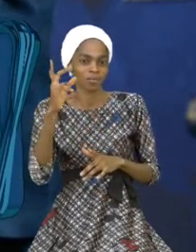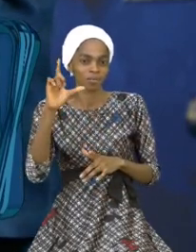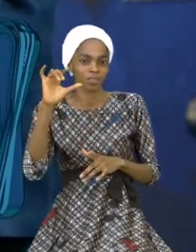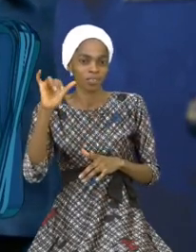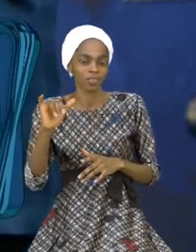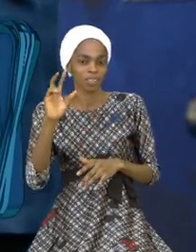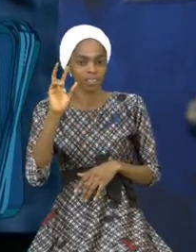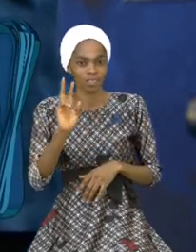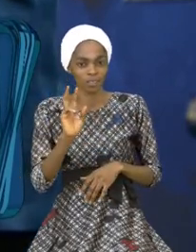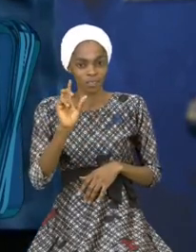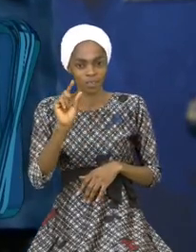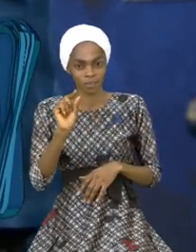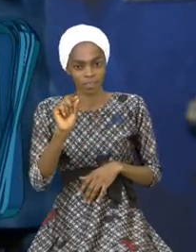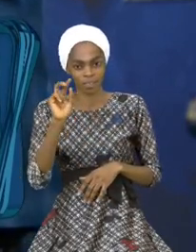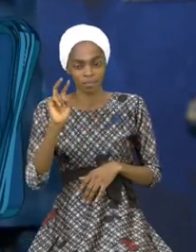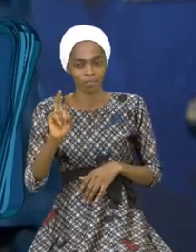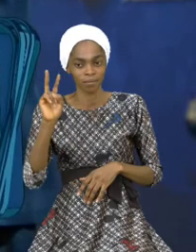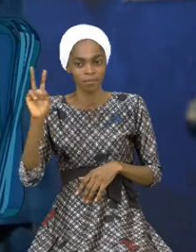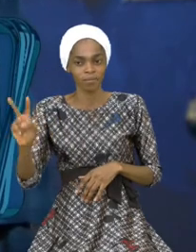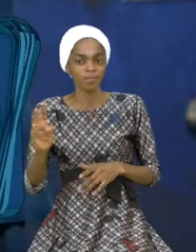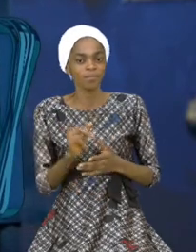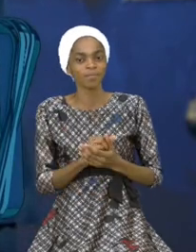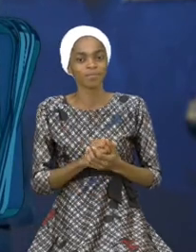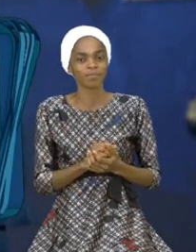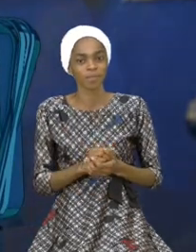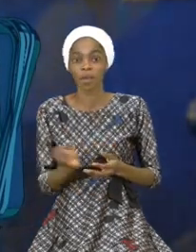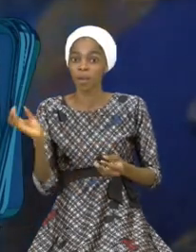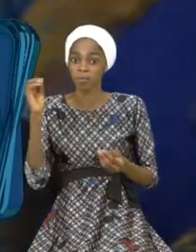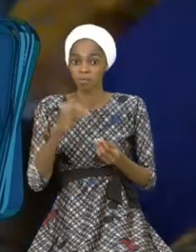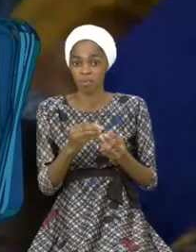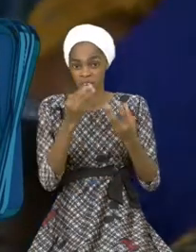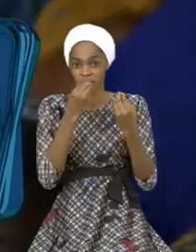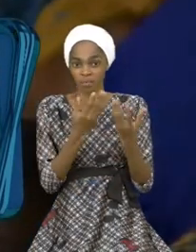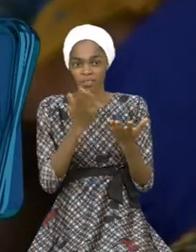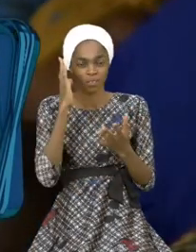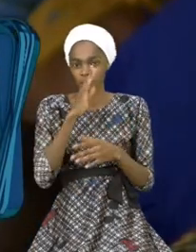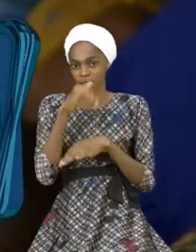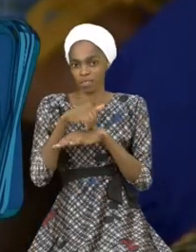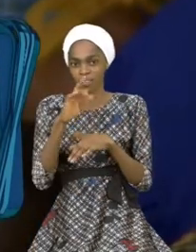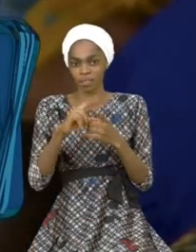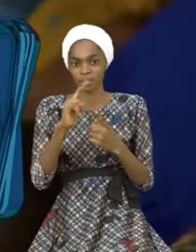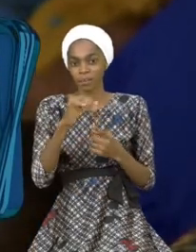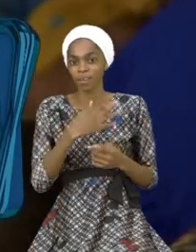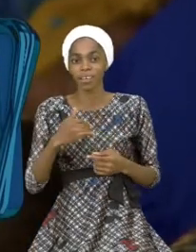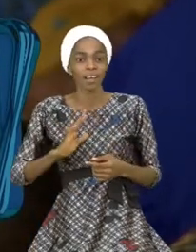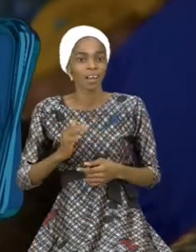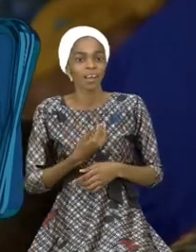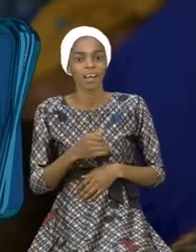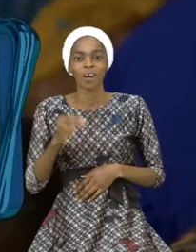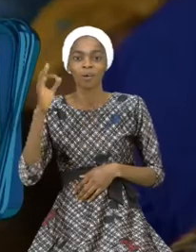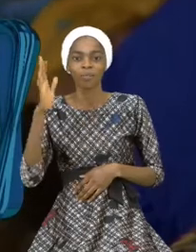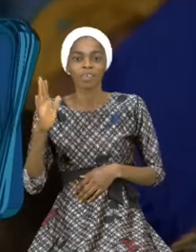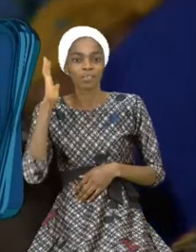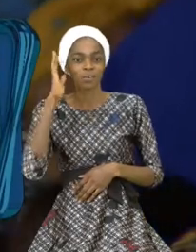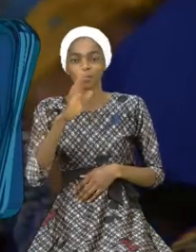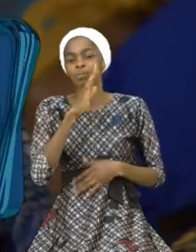2022. More details about this will be sent to you. And our pastor will be delighted to have you